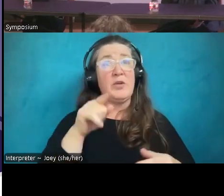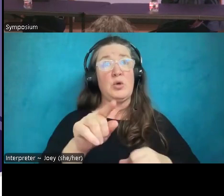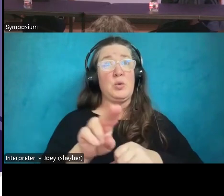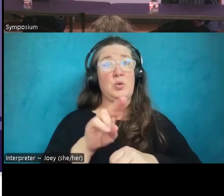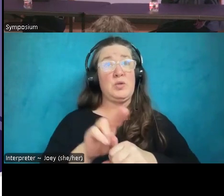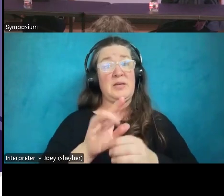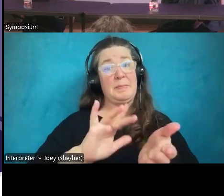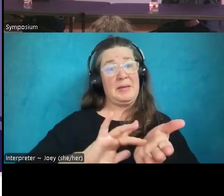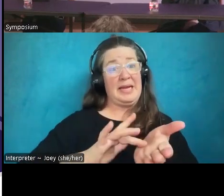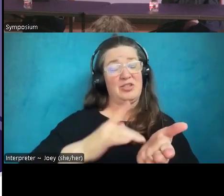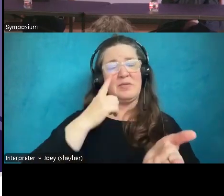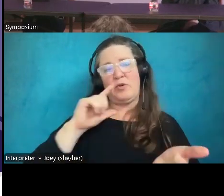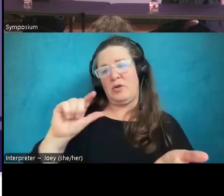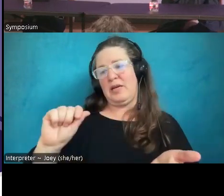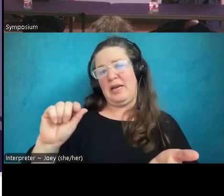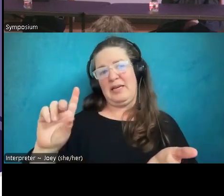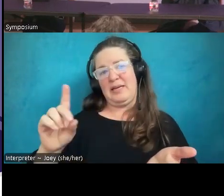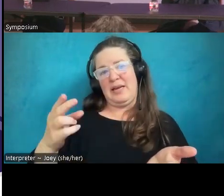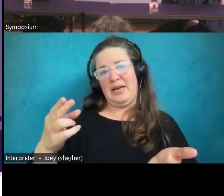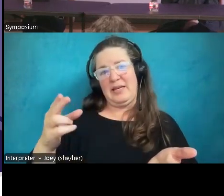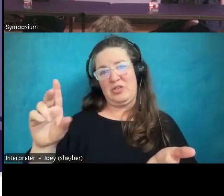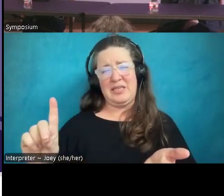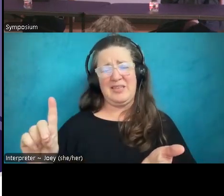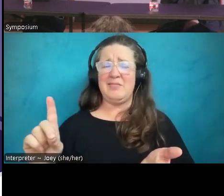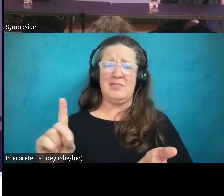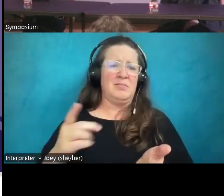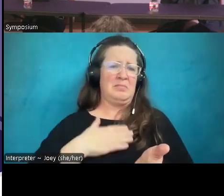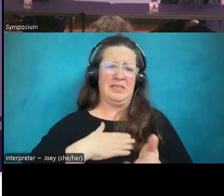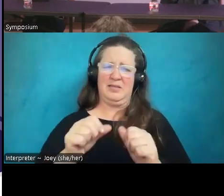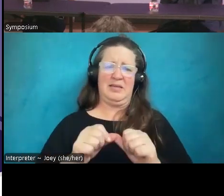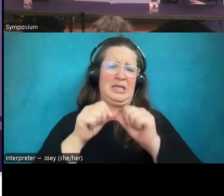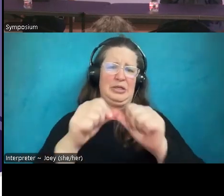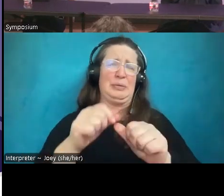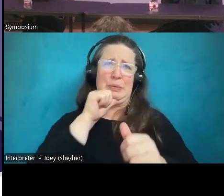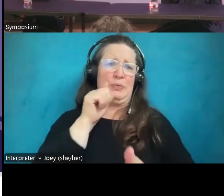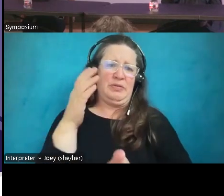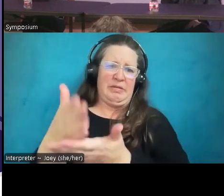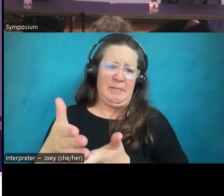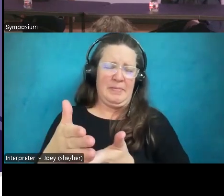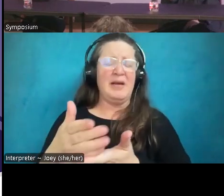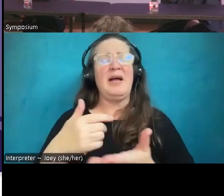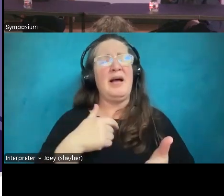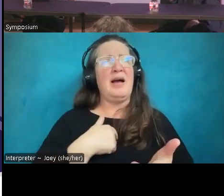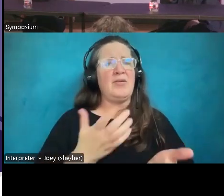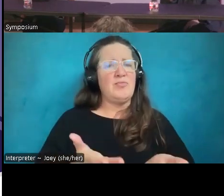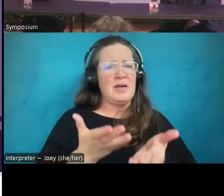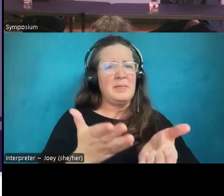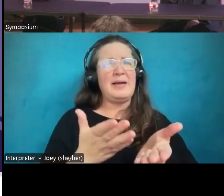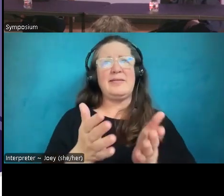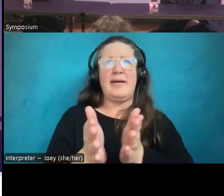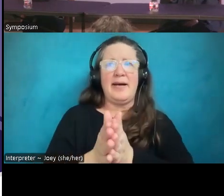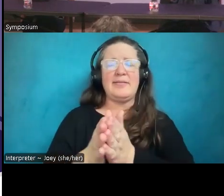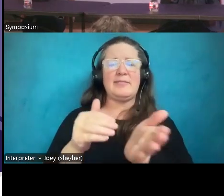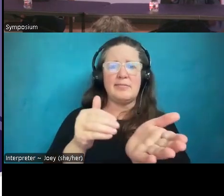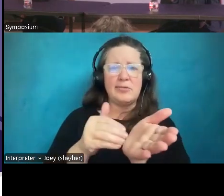anything, like this is the perfect time to be continuing it. You know, I will ask them to ask their physician if there's a change in dosage or something like